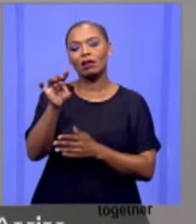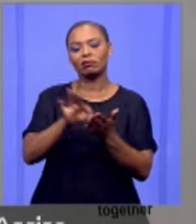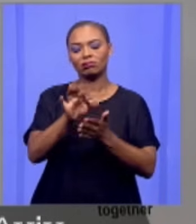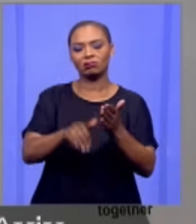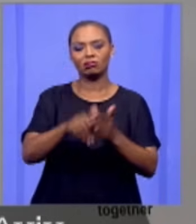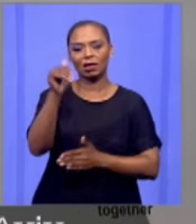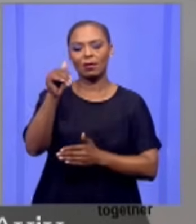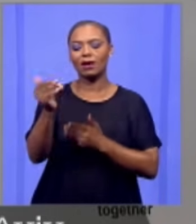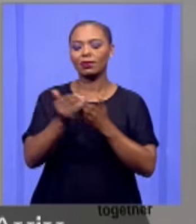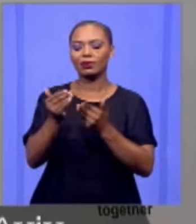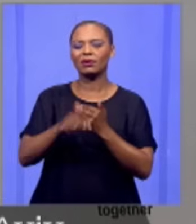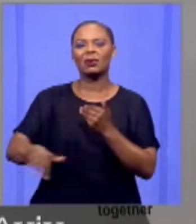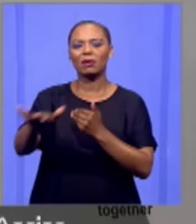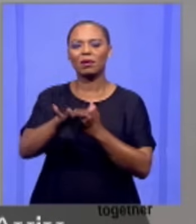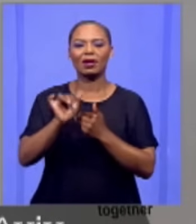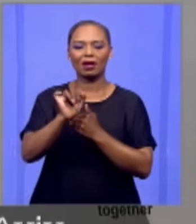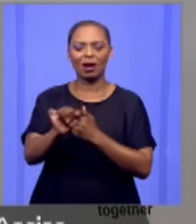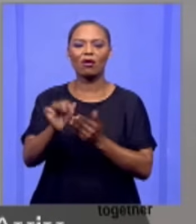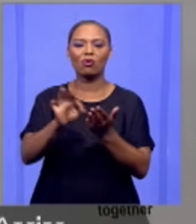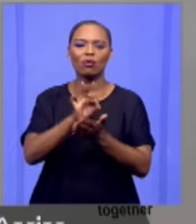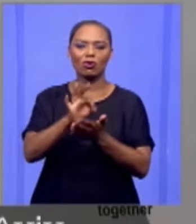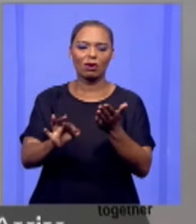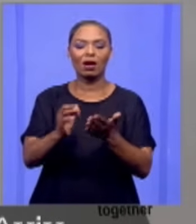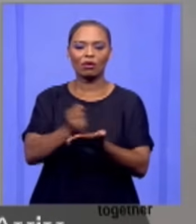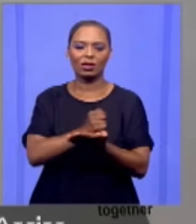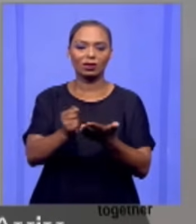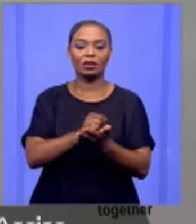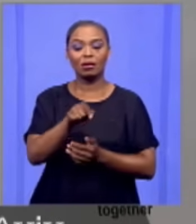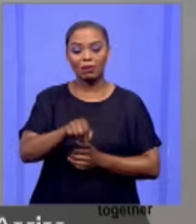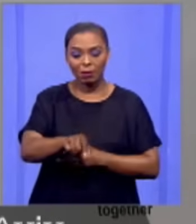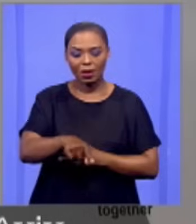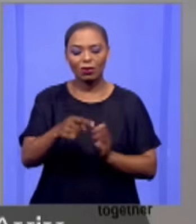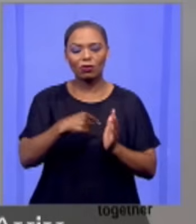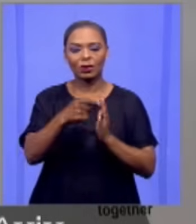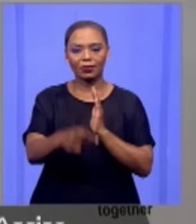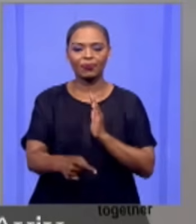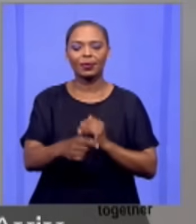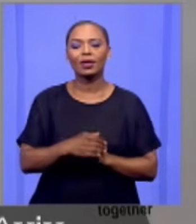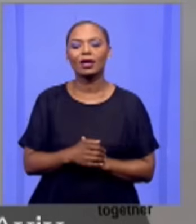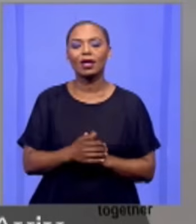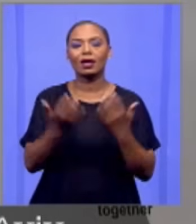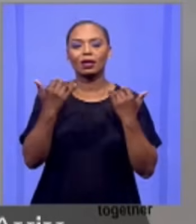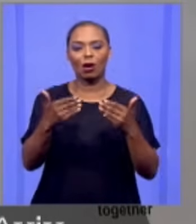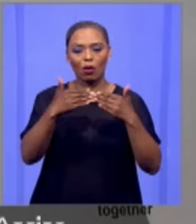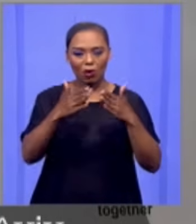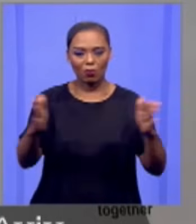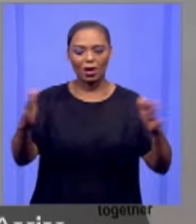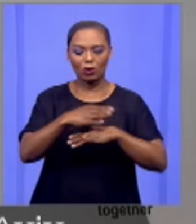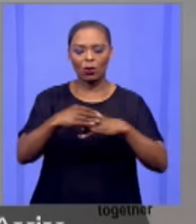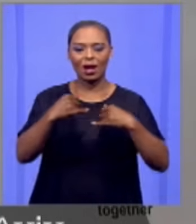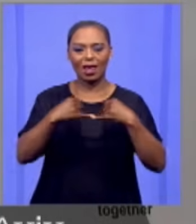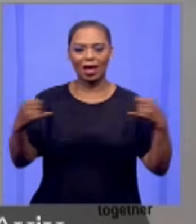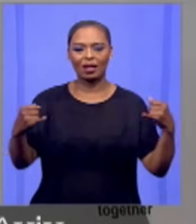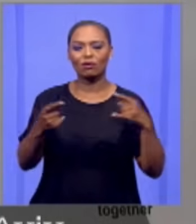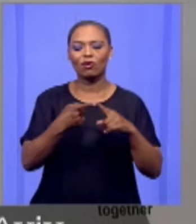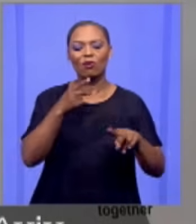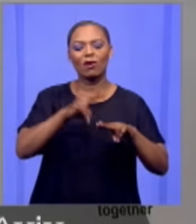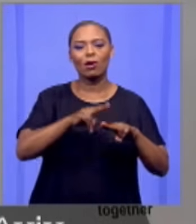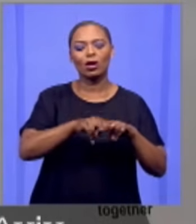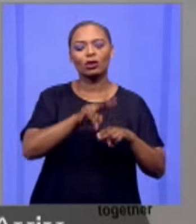nearest voting station during this registration weekend. Online voter registration has been opened since February